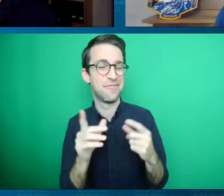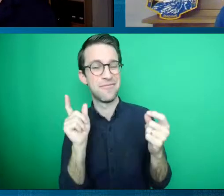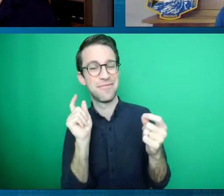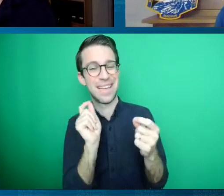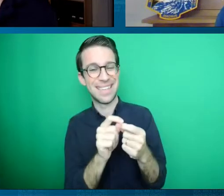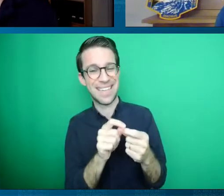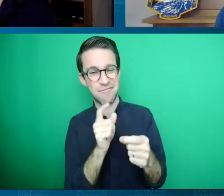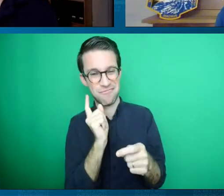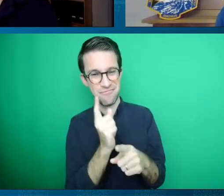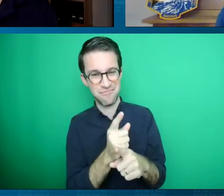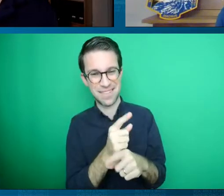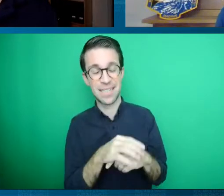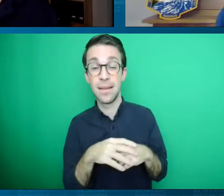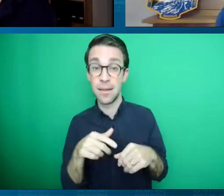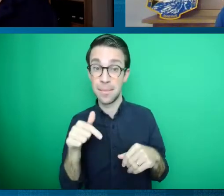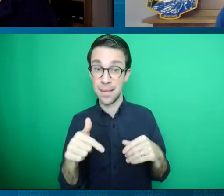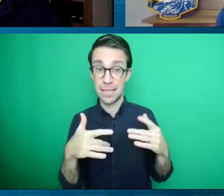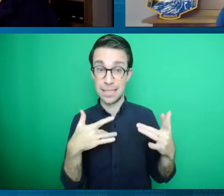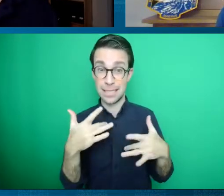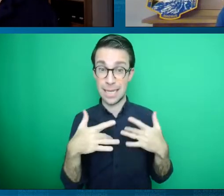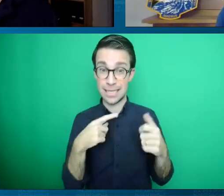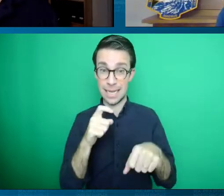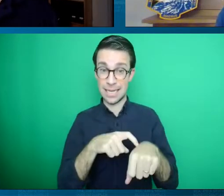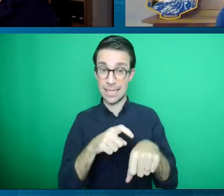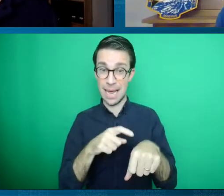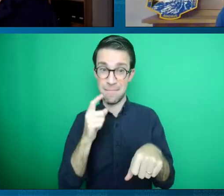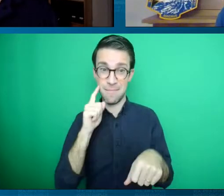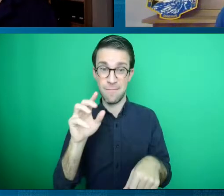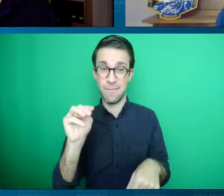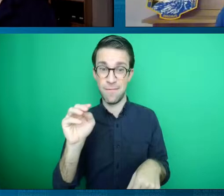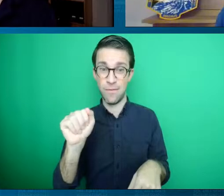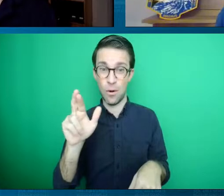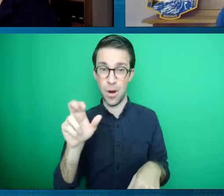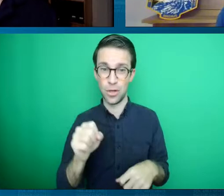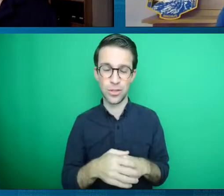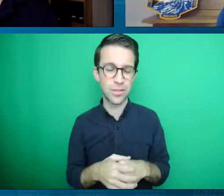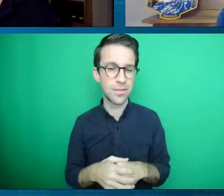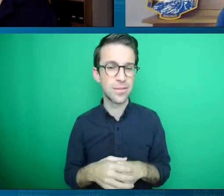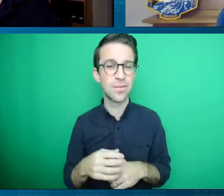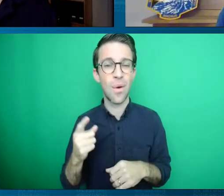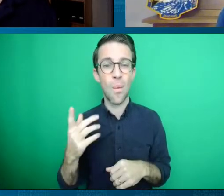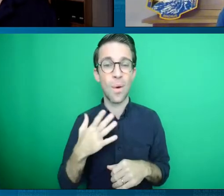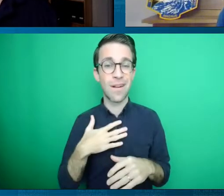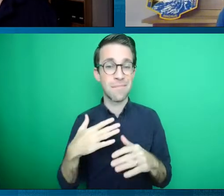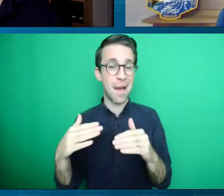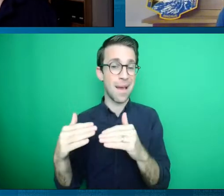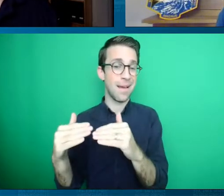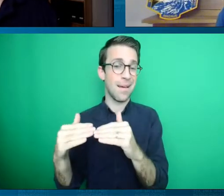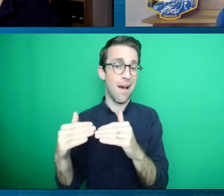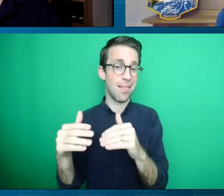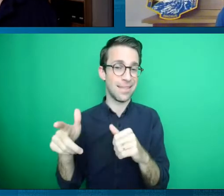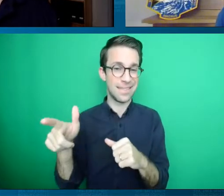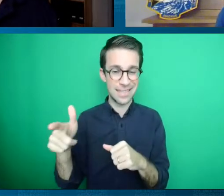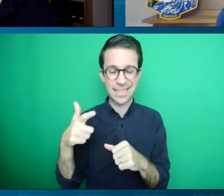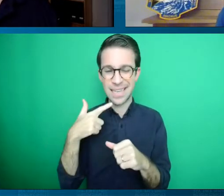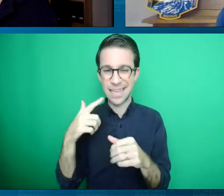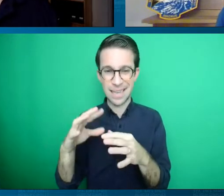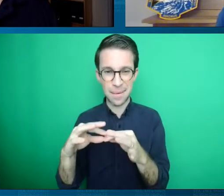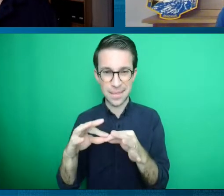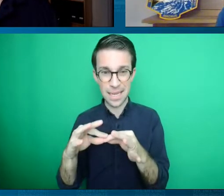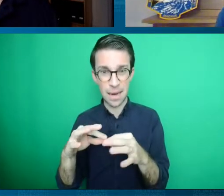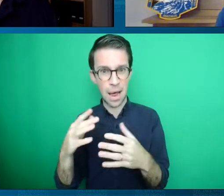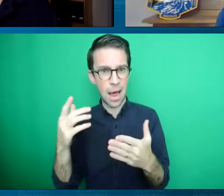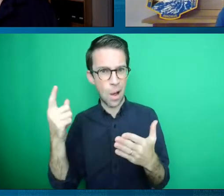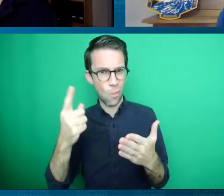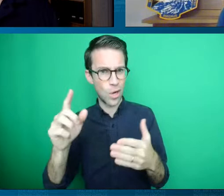it's an exciting time to be from Mars. One of my colleagues, Stan Love, commented the other day. He said, "I wonder if the Martians get angry